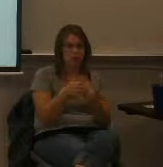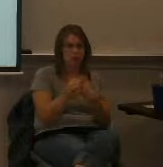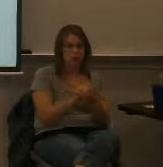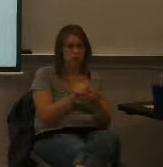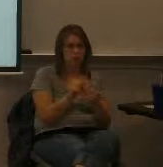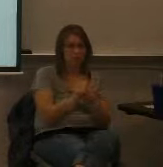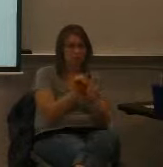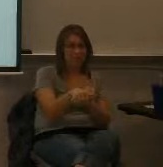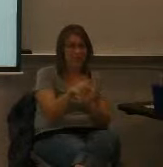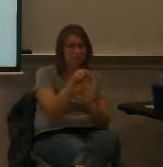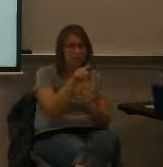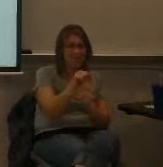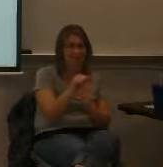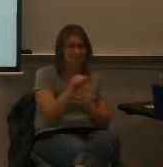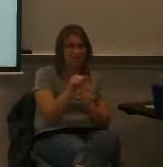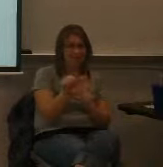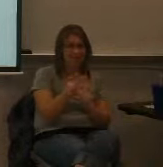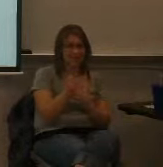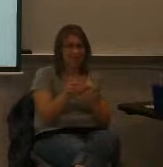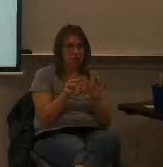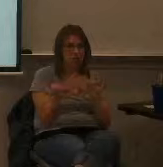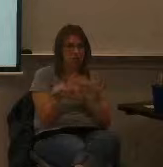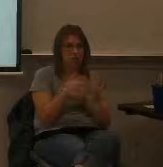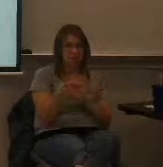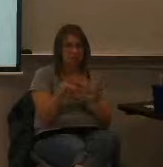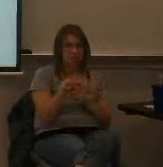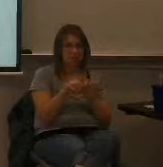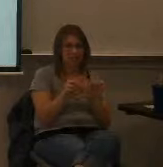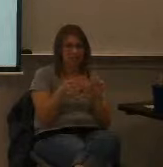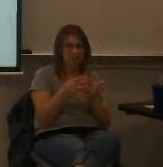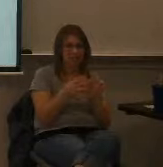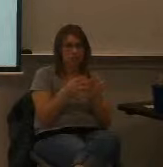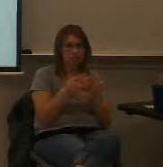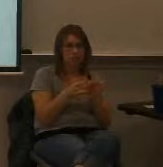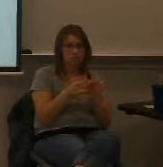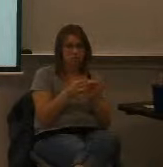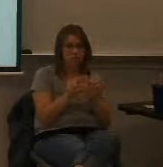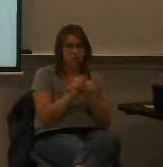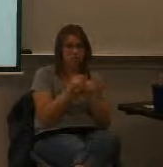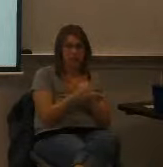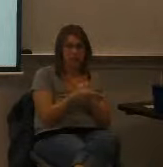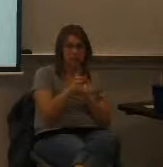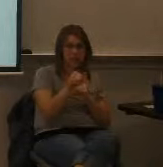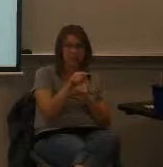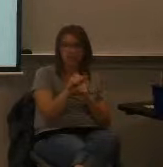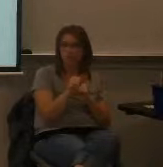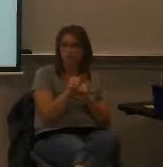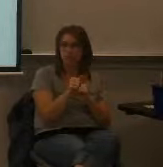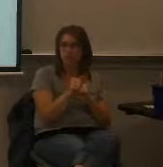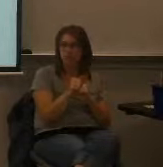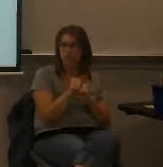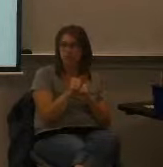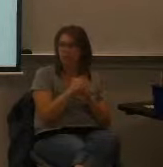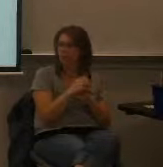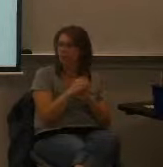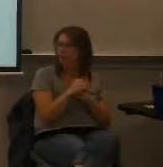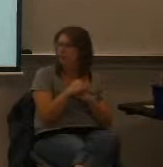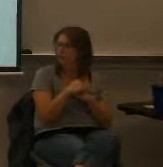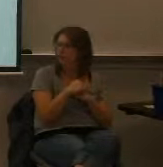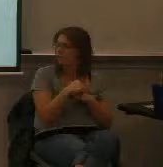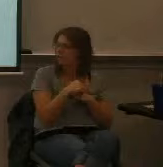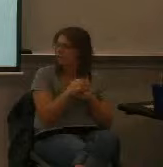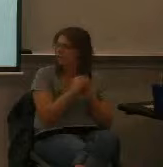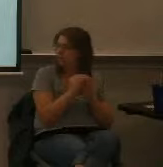data, and have other people done similar things and found different relationships with their data? Yeah, that's a good